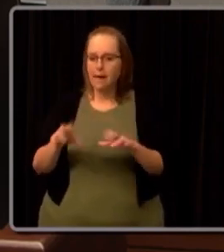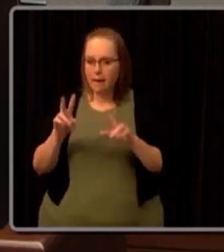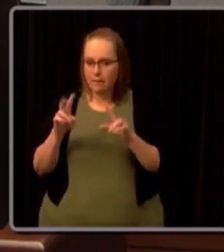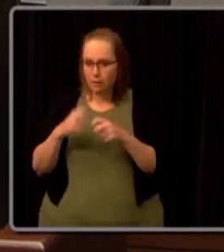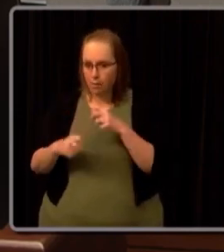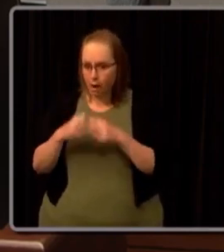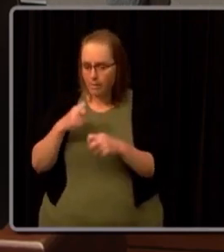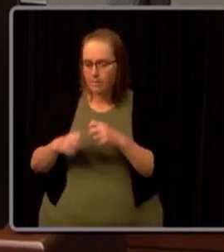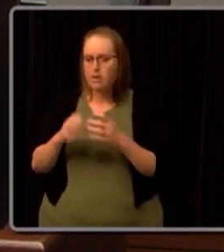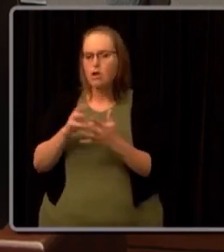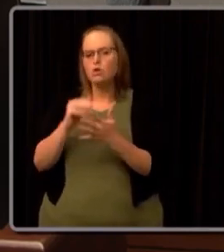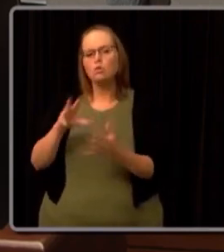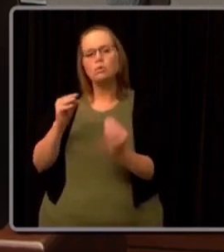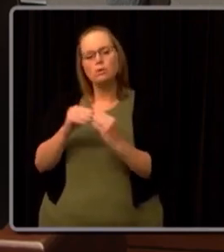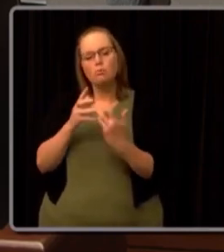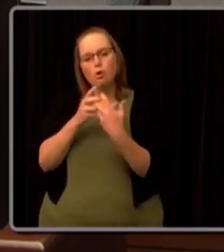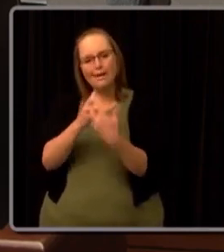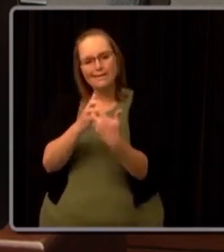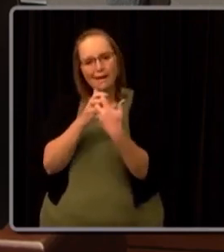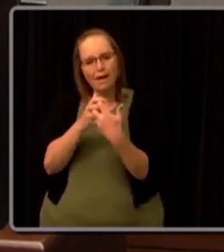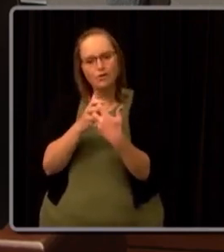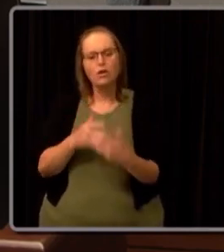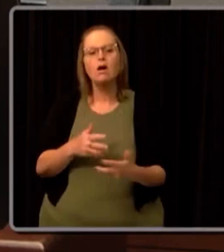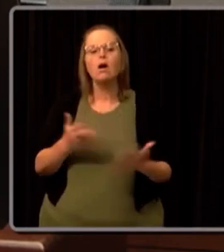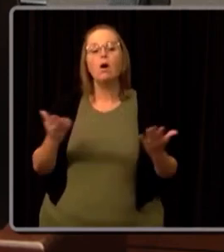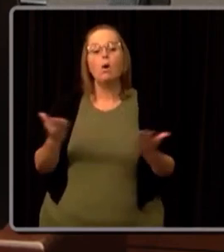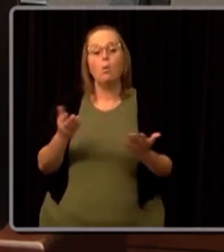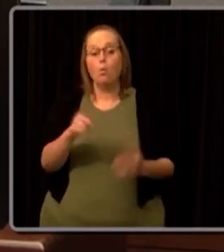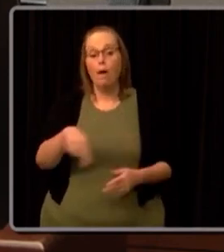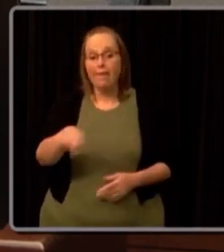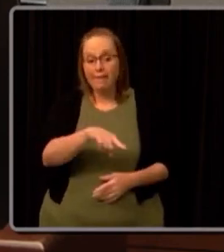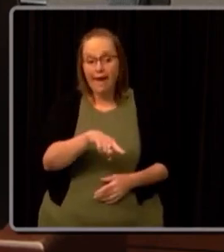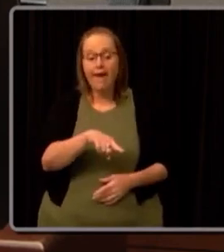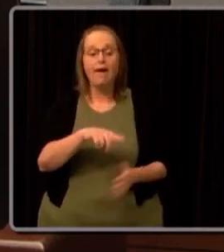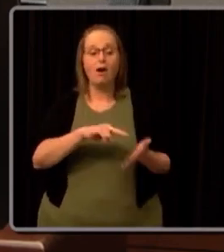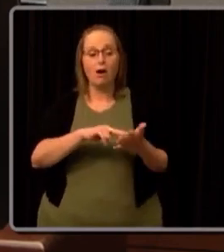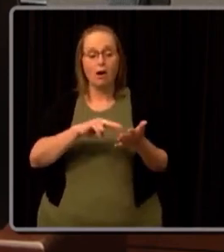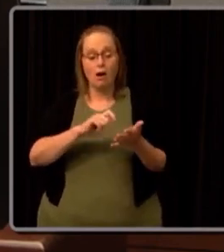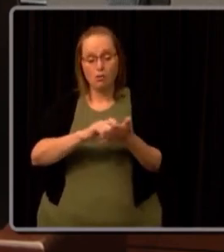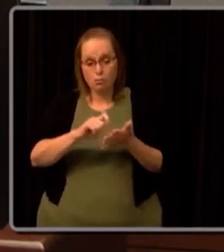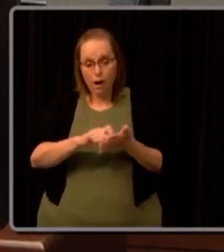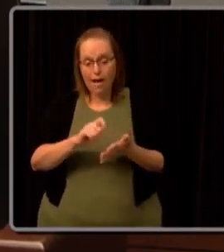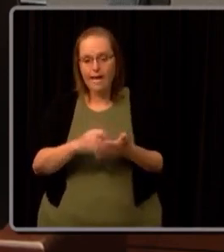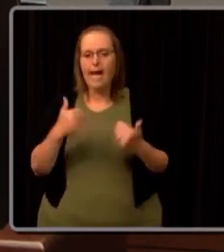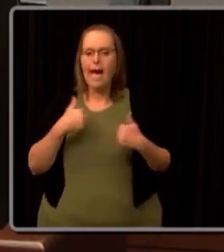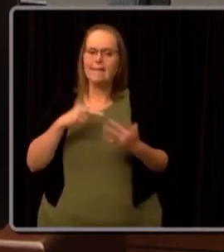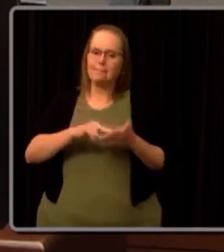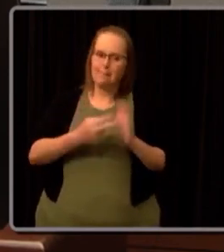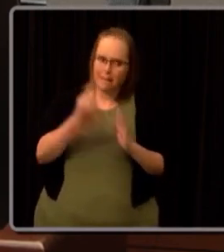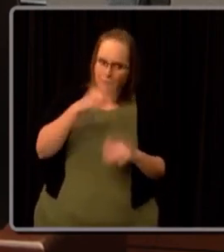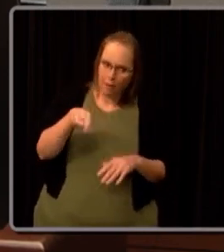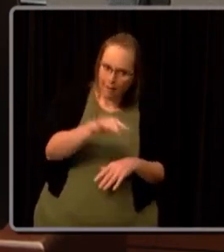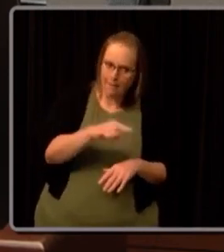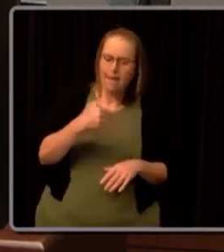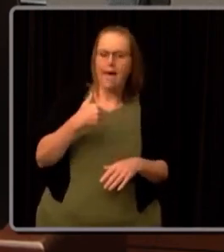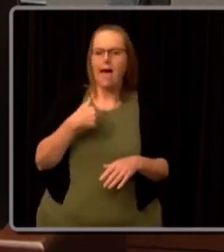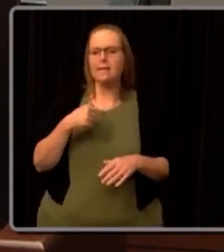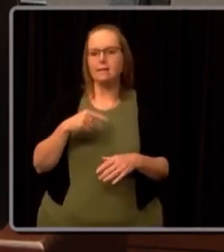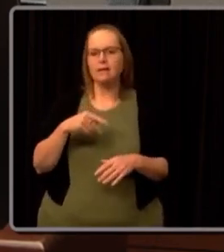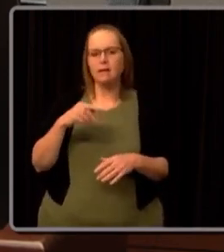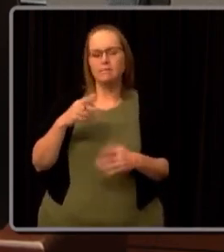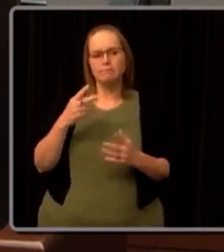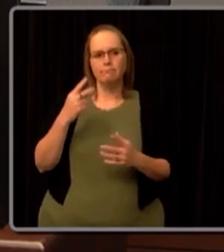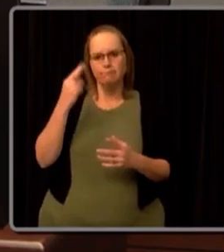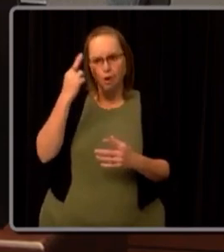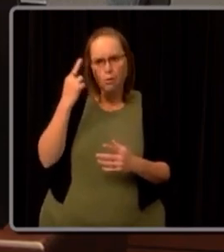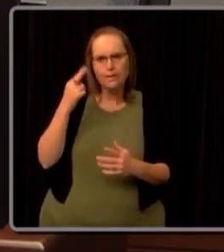engaged, and to them, what they're writing is meaningful and purposeful, so therefore they want to do it. So that was just my spiel